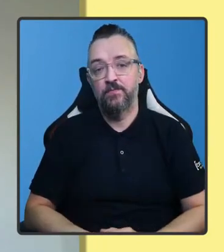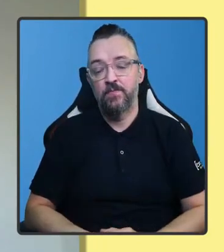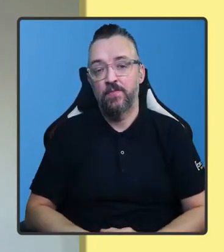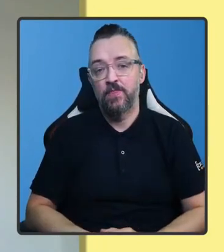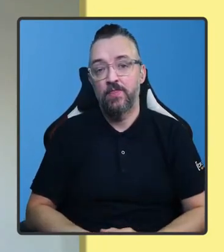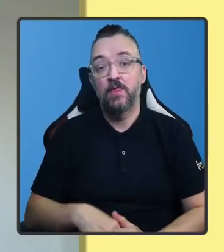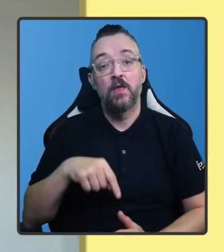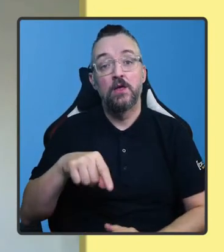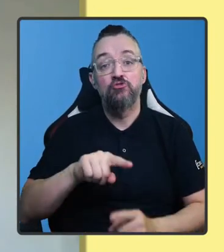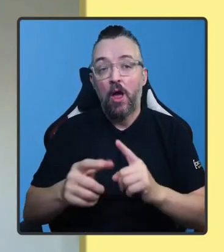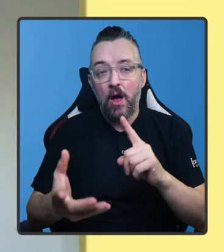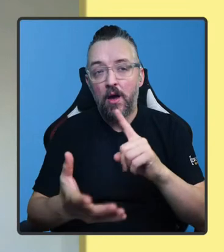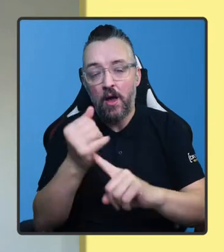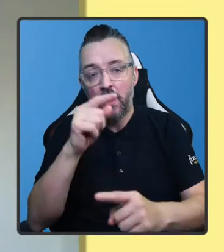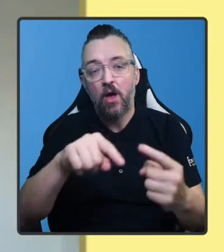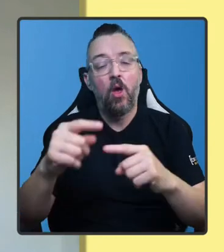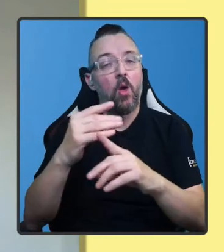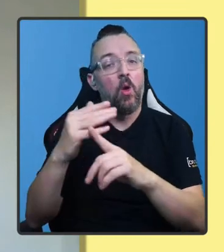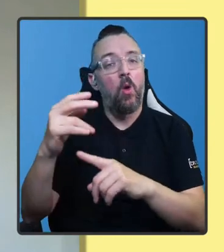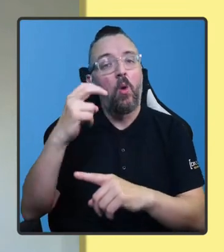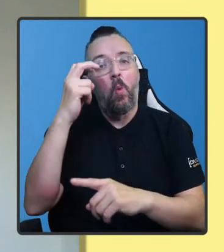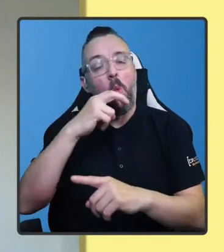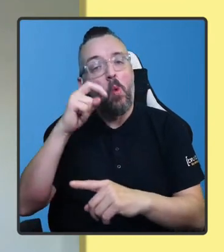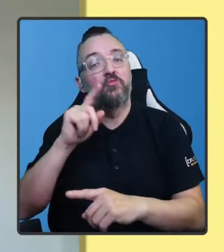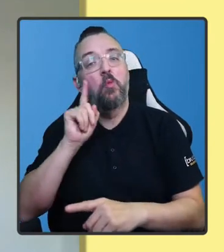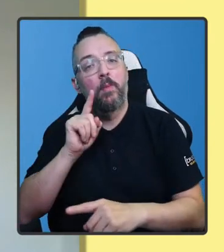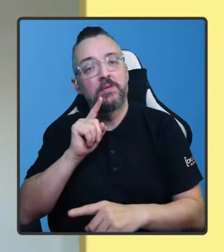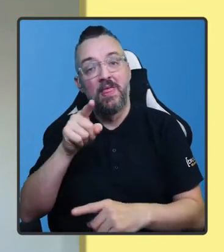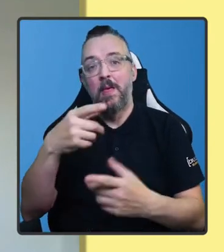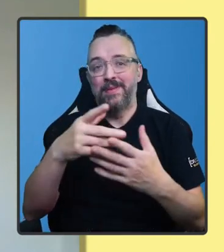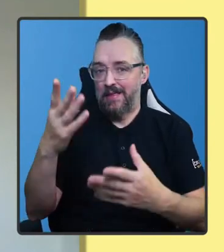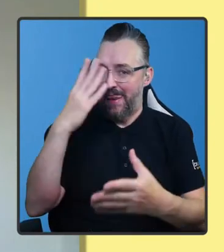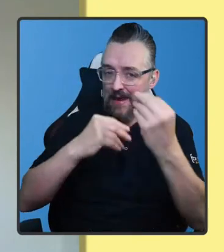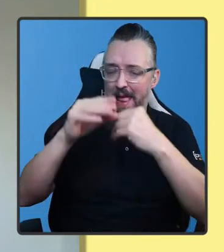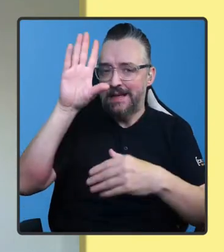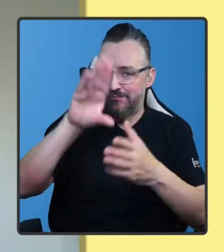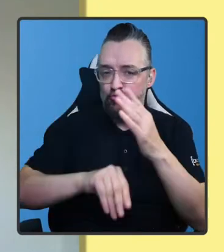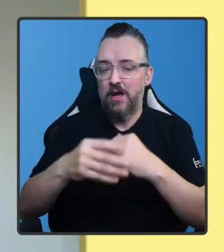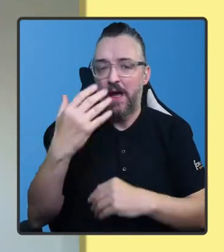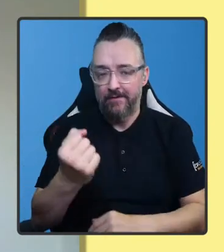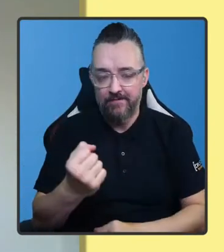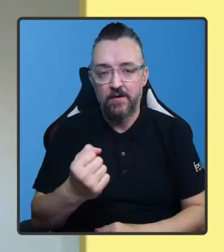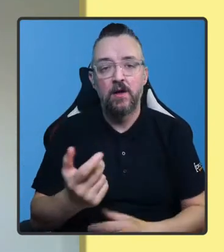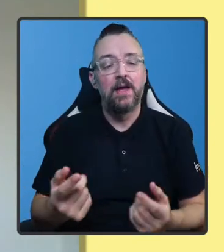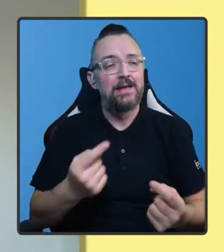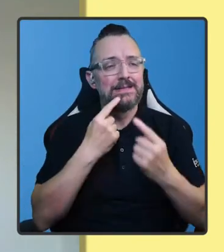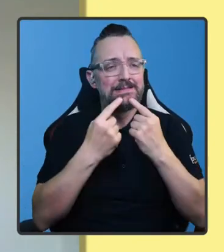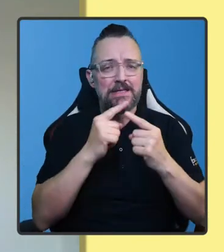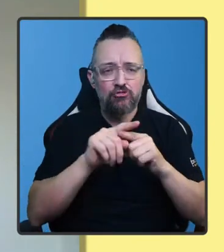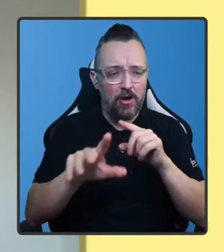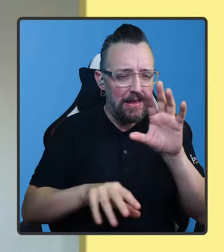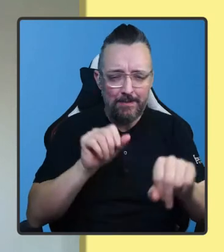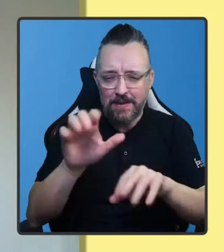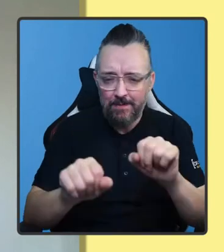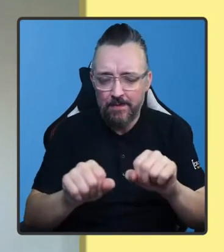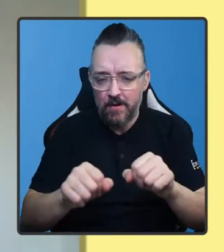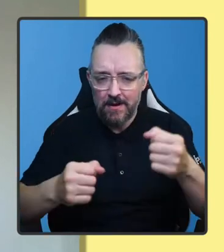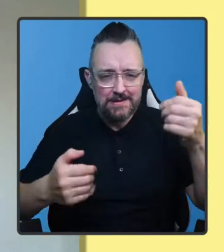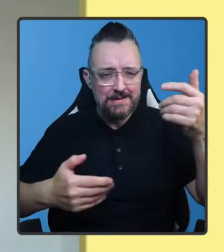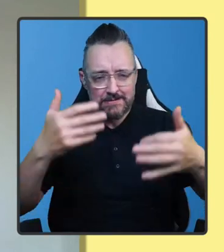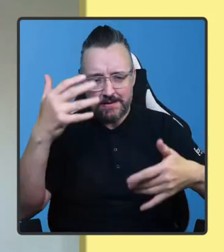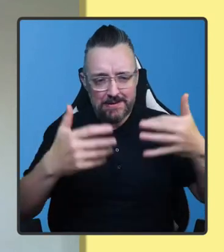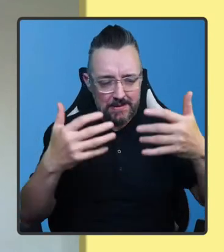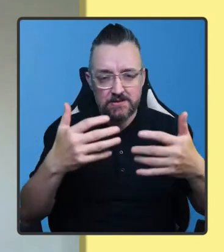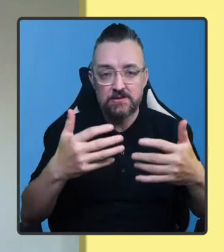women who learned lessons the hard way, and by capturing relevant data, facts and figures for mothers of